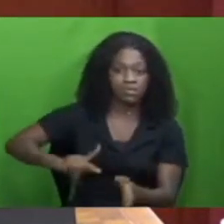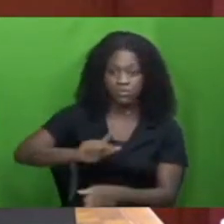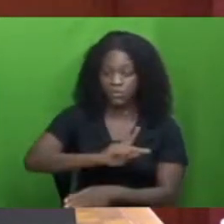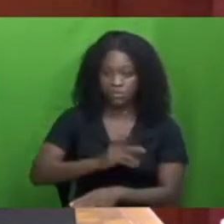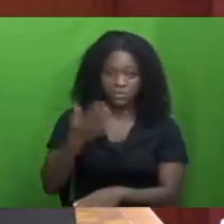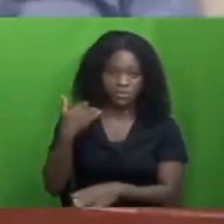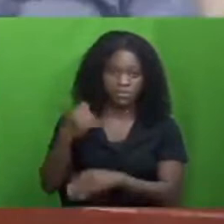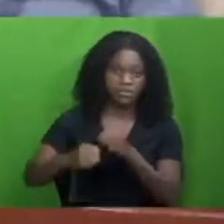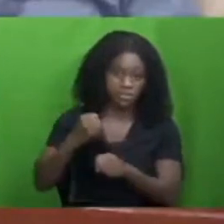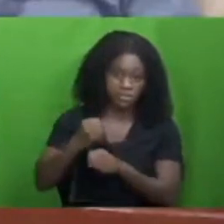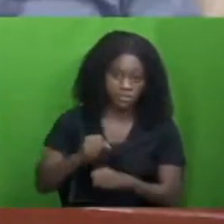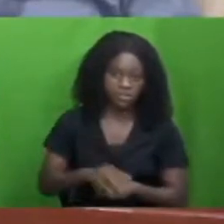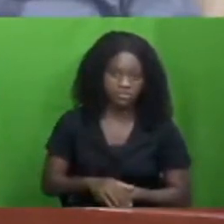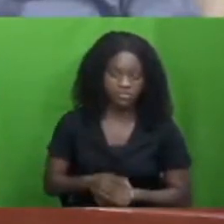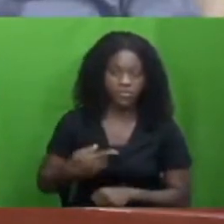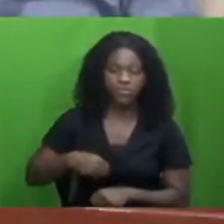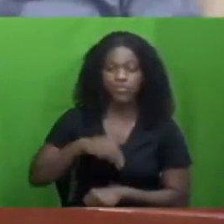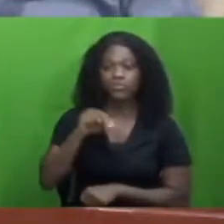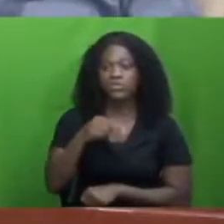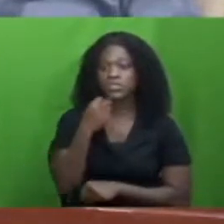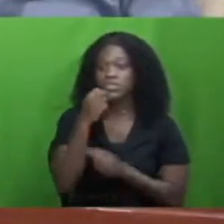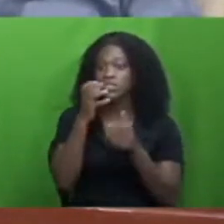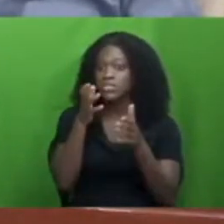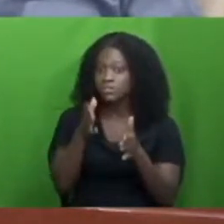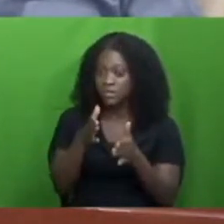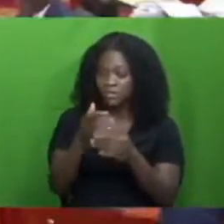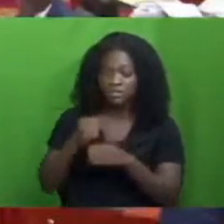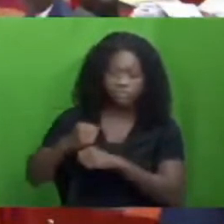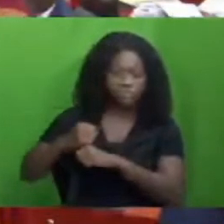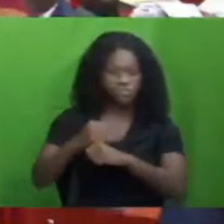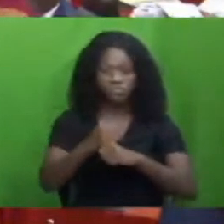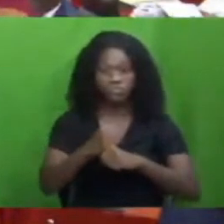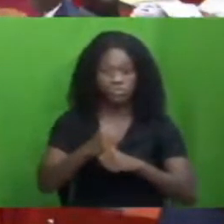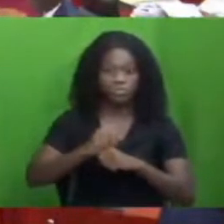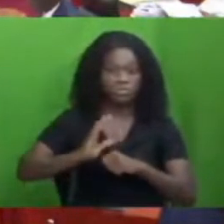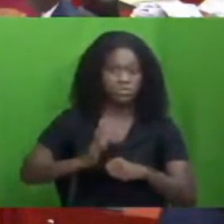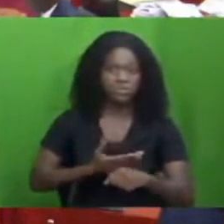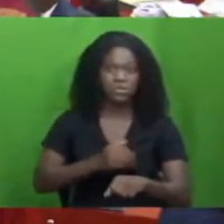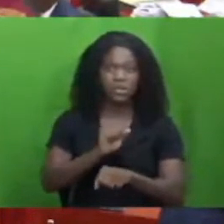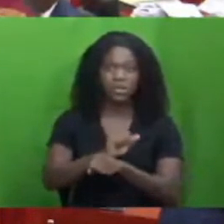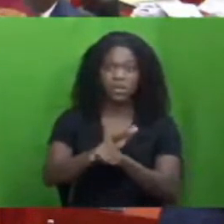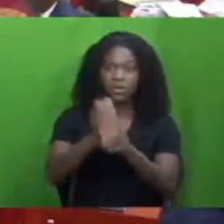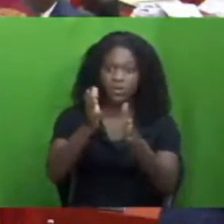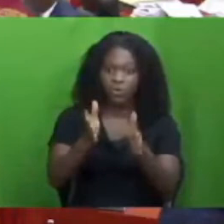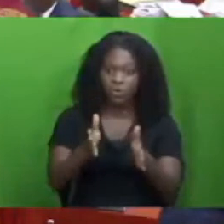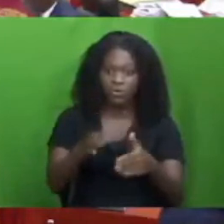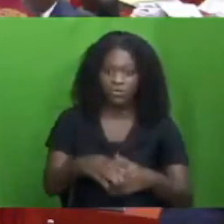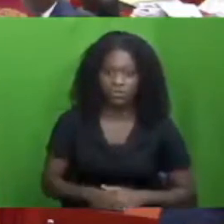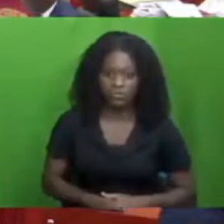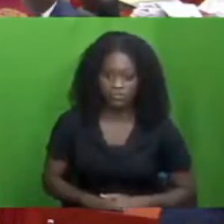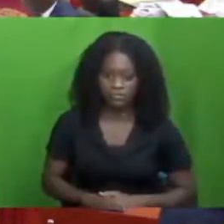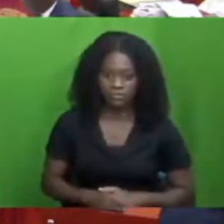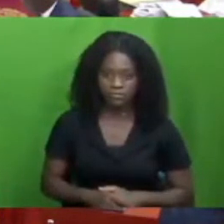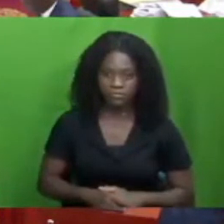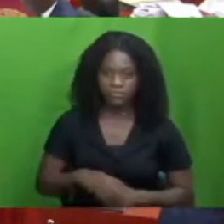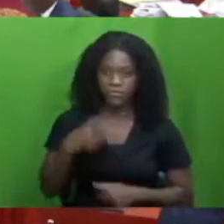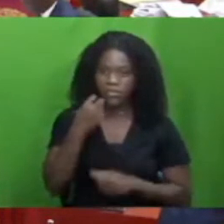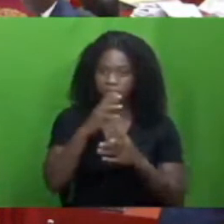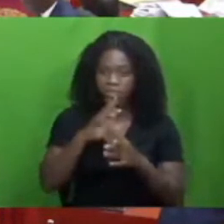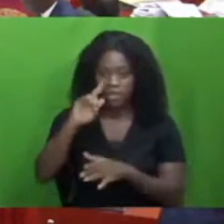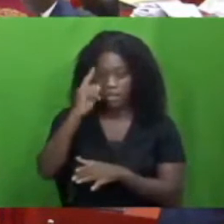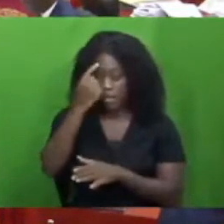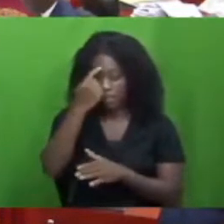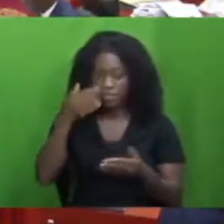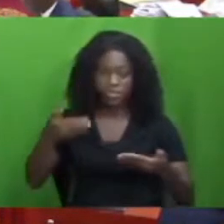last year. We needed, Mr. Speaker, to protect our workers. Mr. Speaker, government introduced